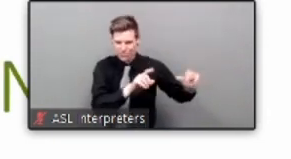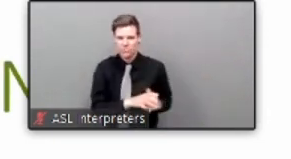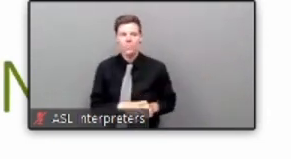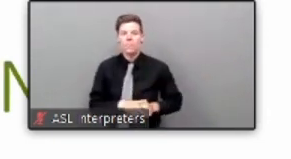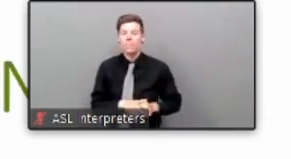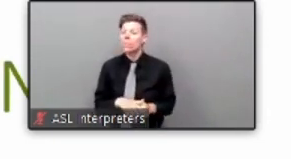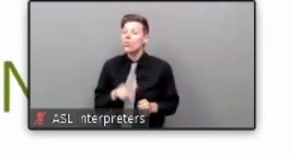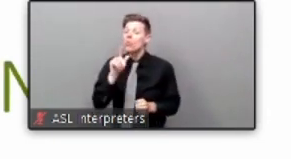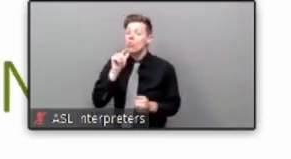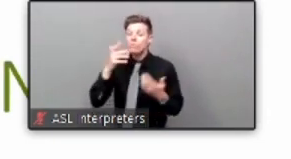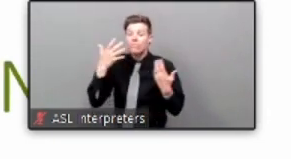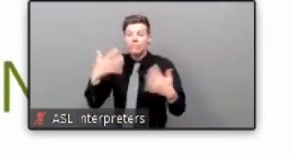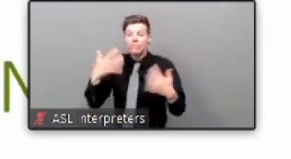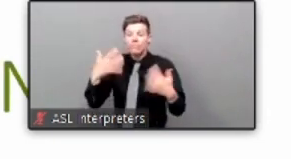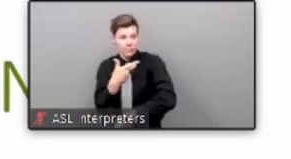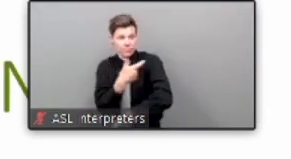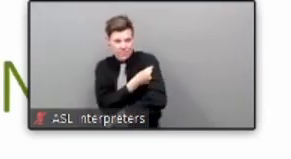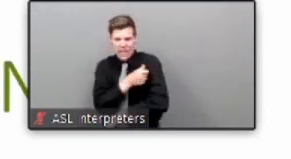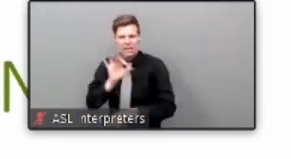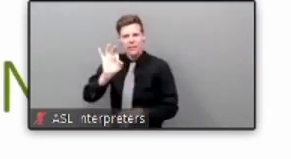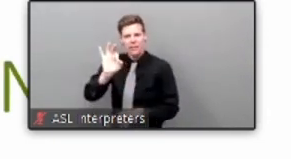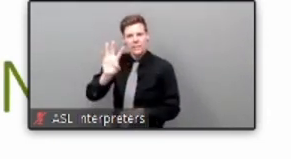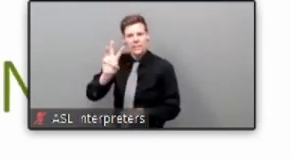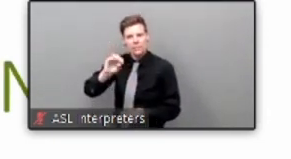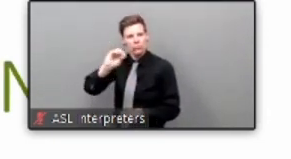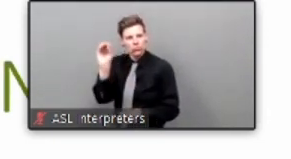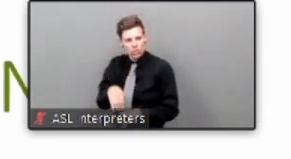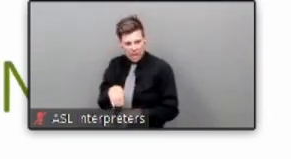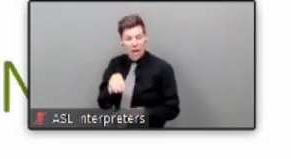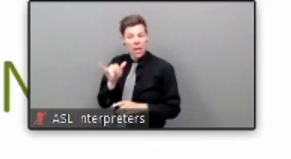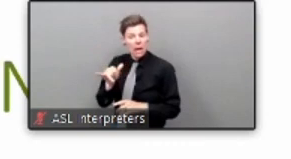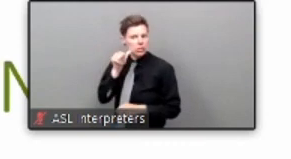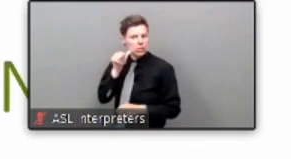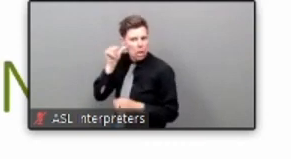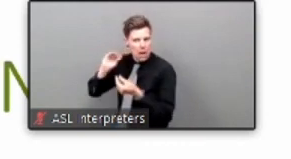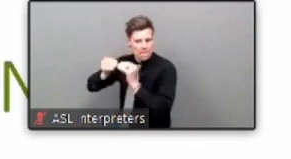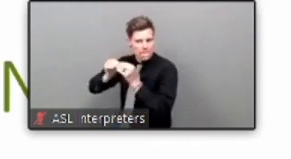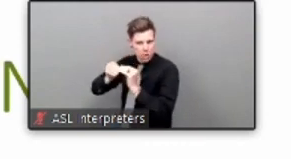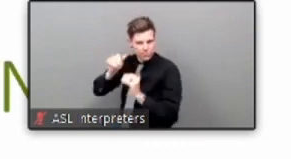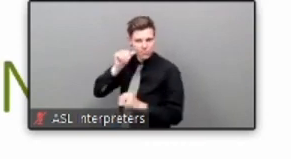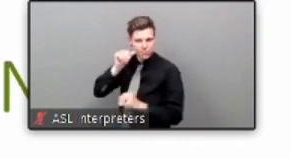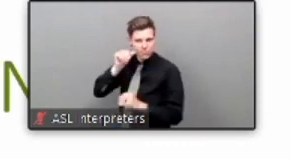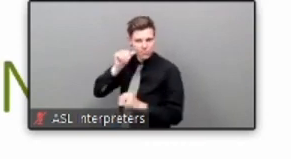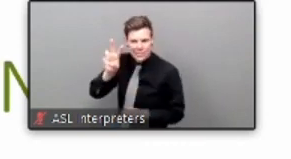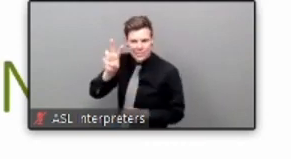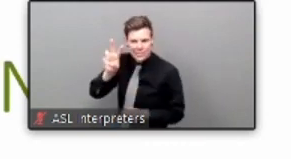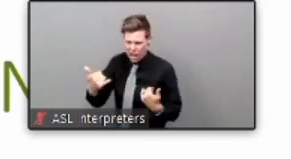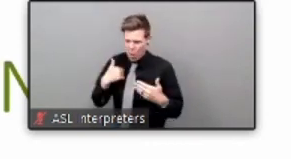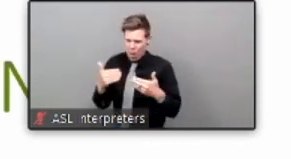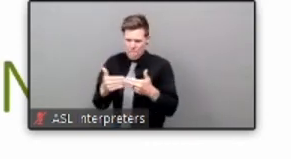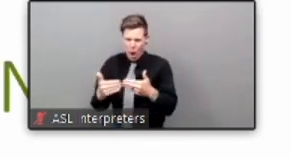56% today. That was yesterday's number. We're still well ahead of our target for today, that is